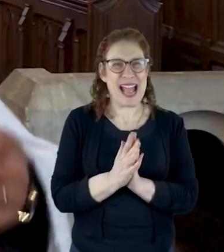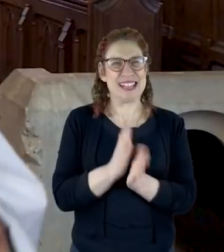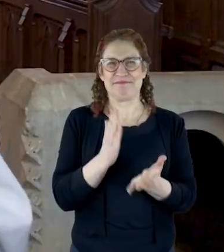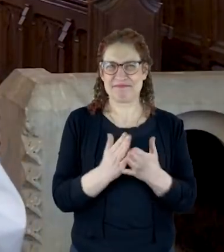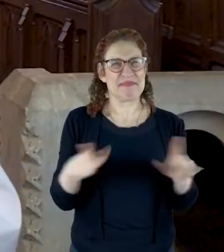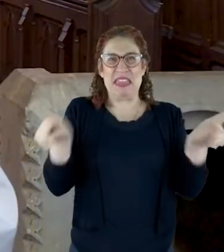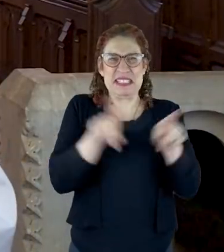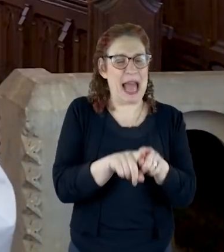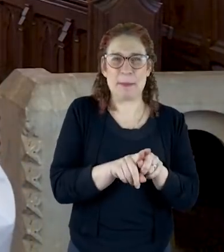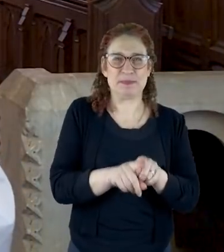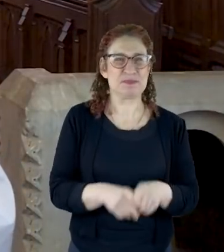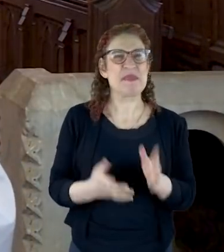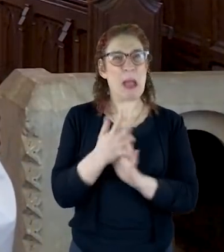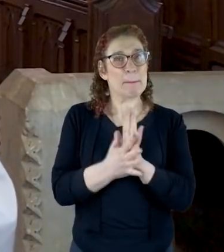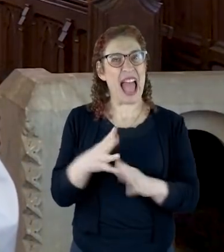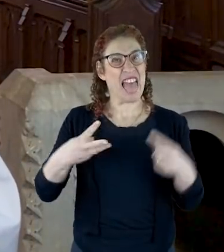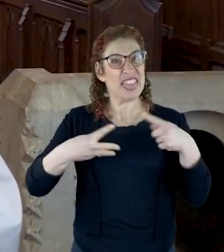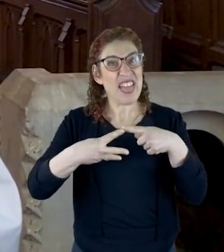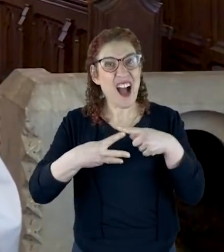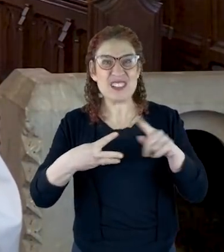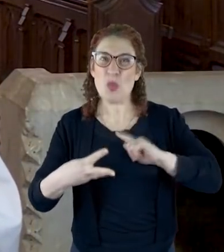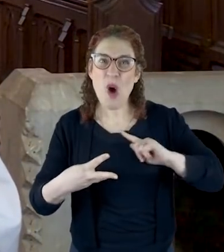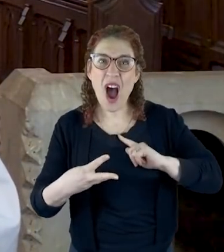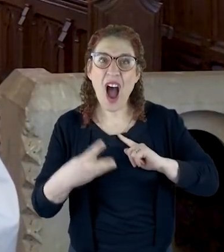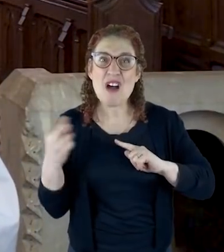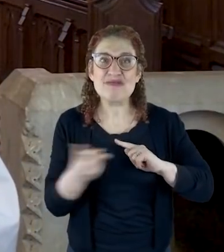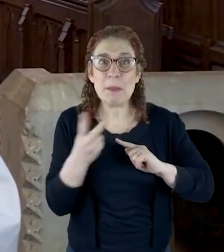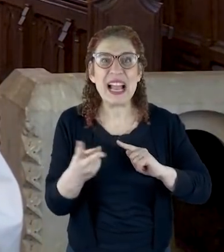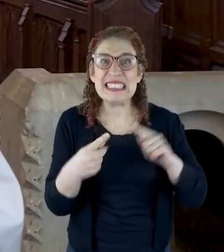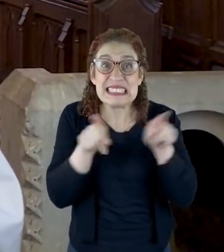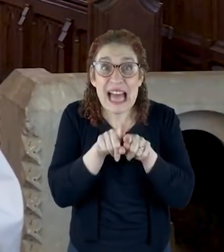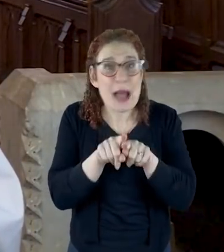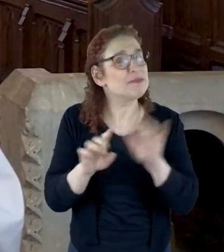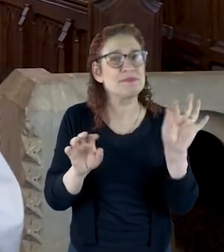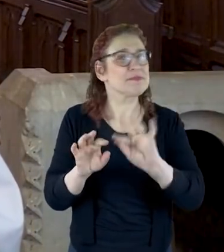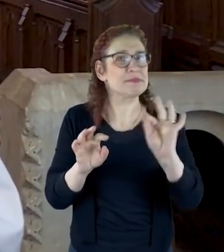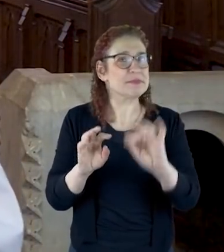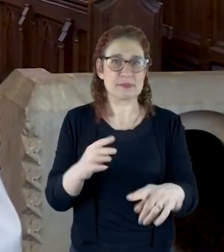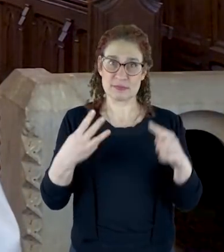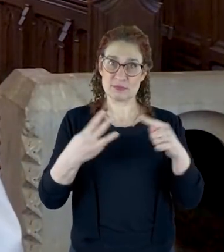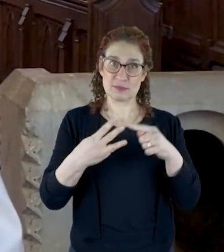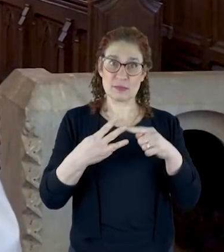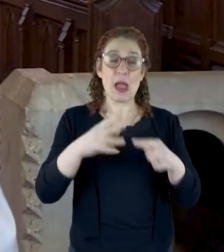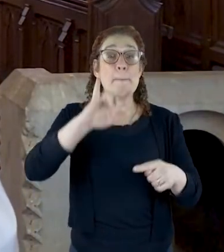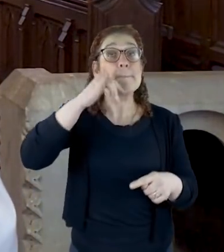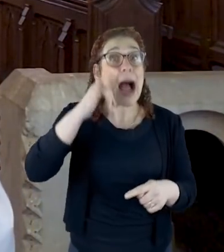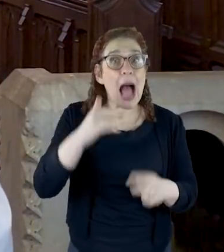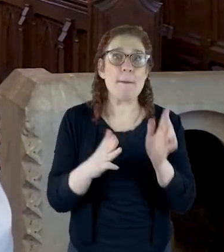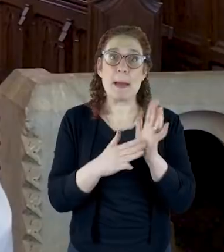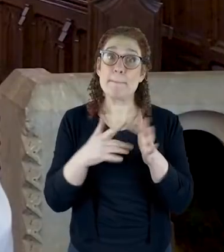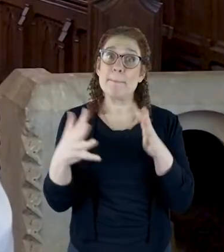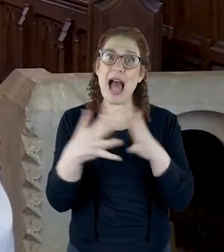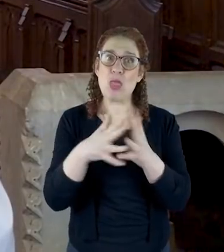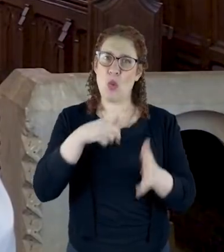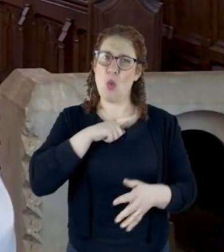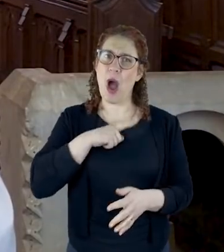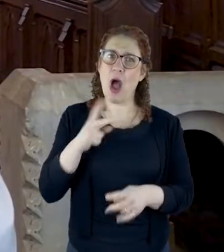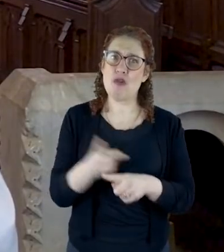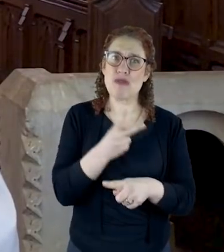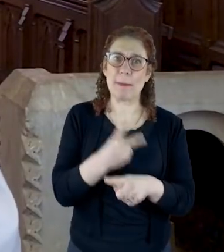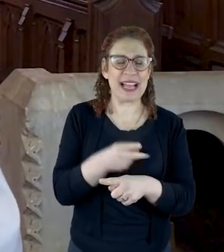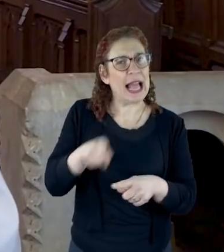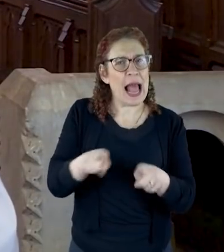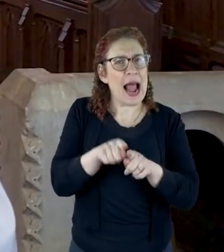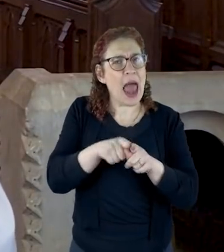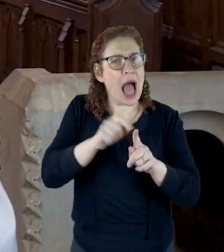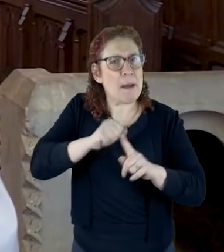The second possibility, then, is that Matthew is simply reiterating the point of the first miracle.